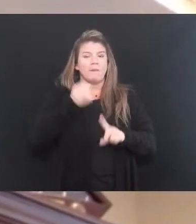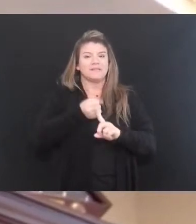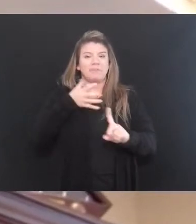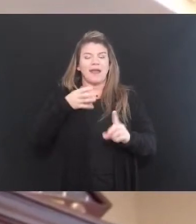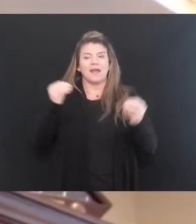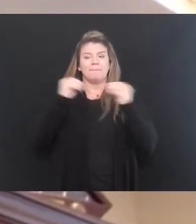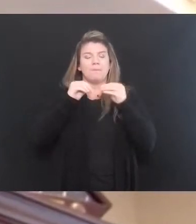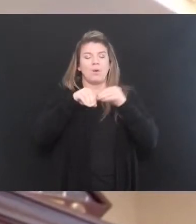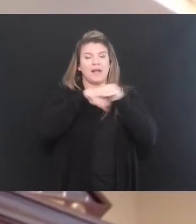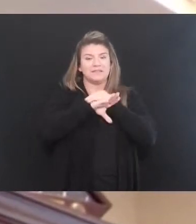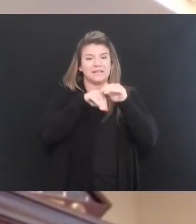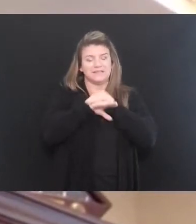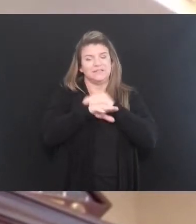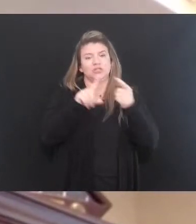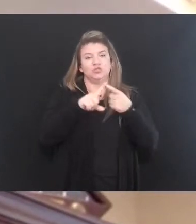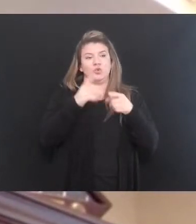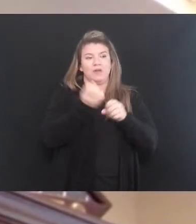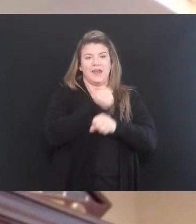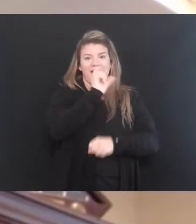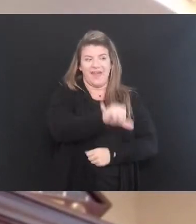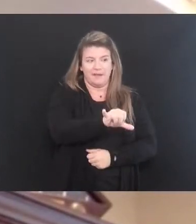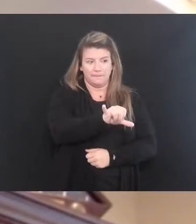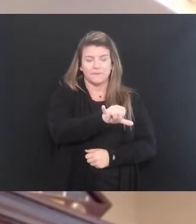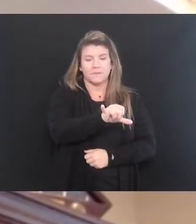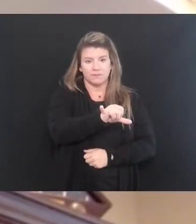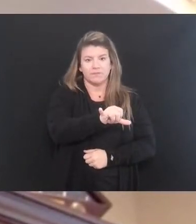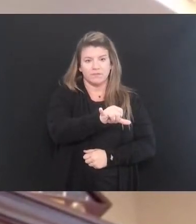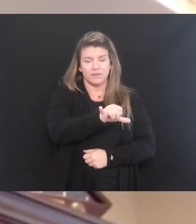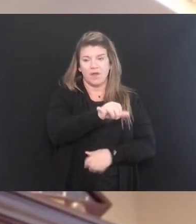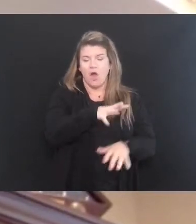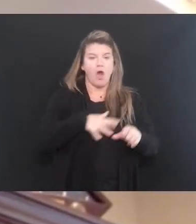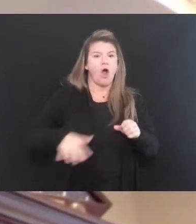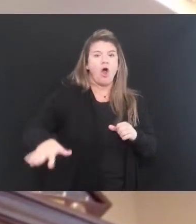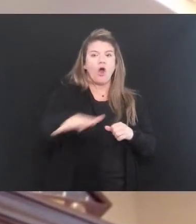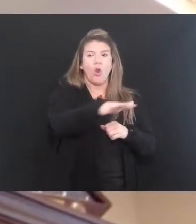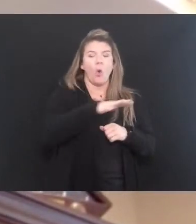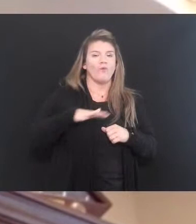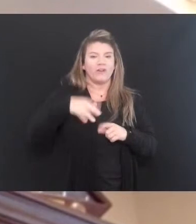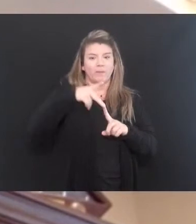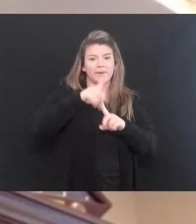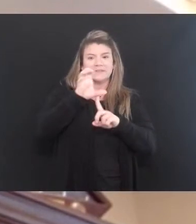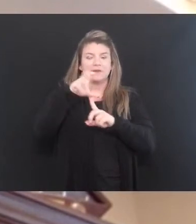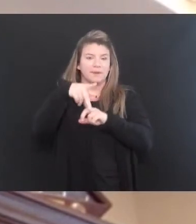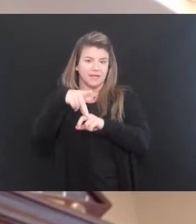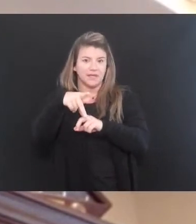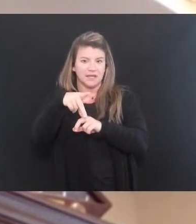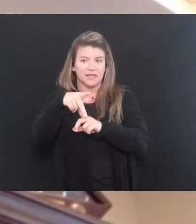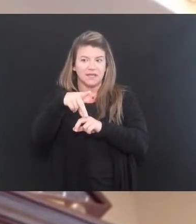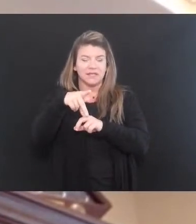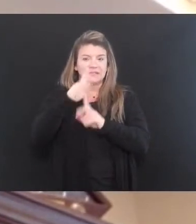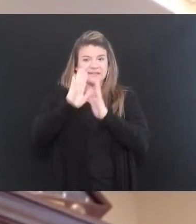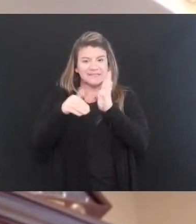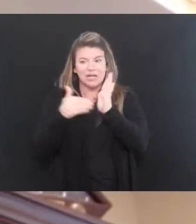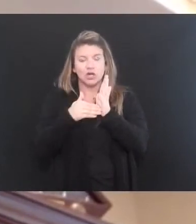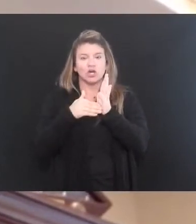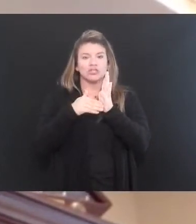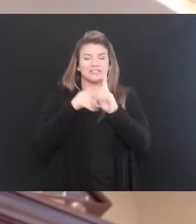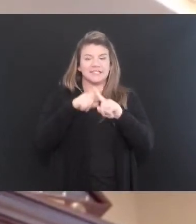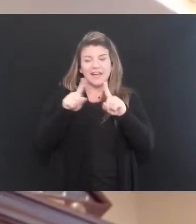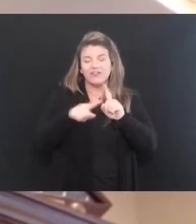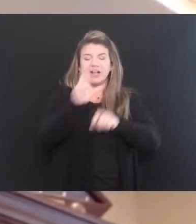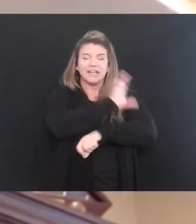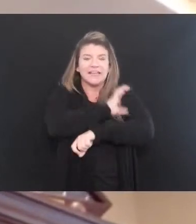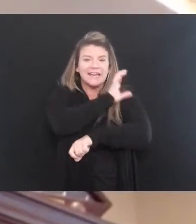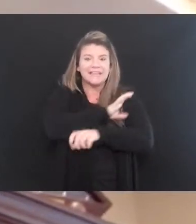access to that across the primary care centers, the clinics across